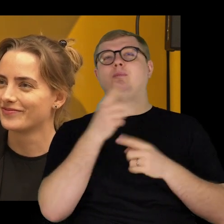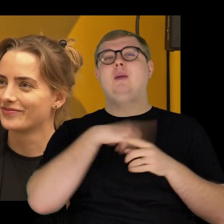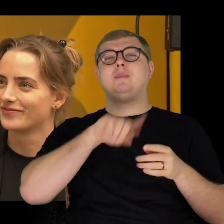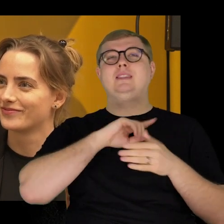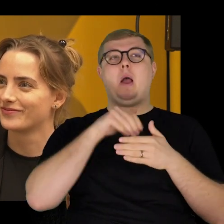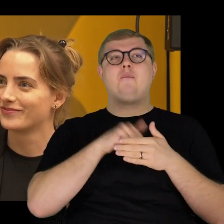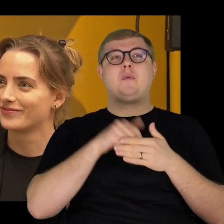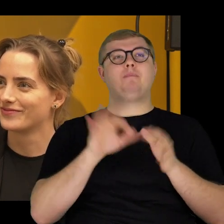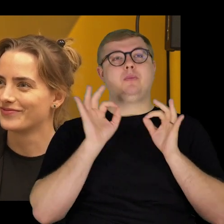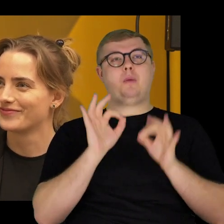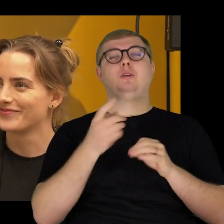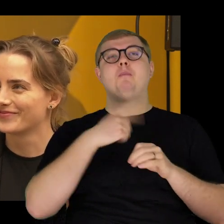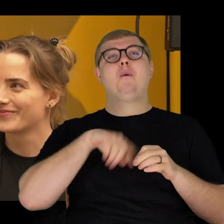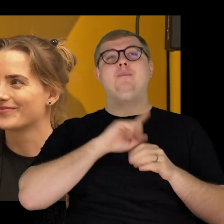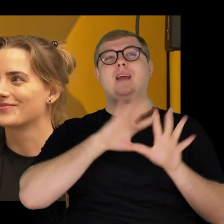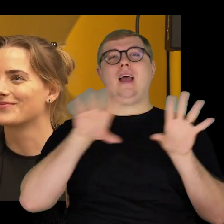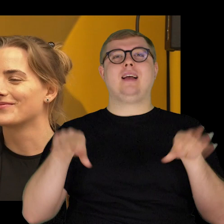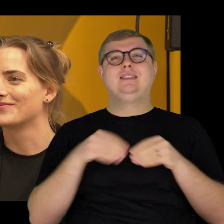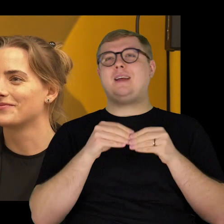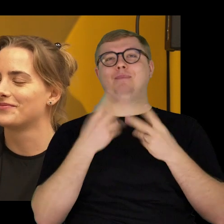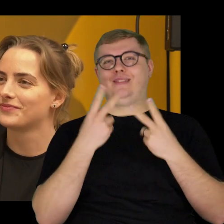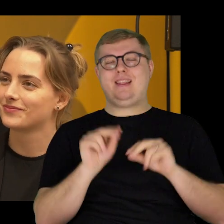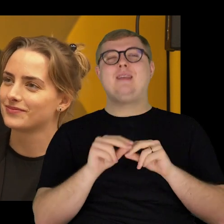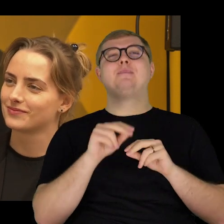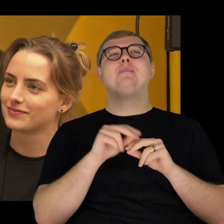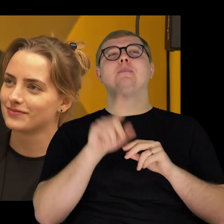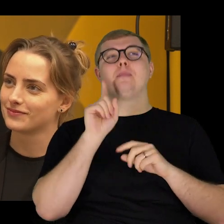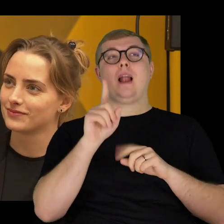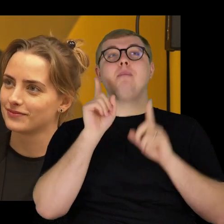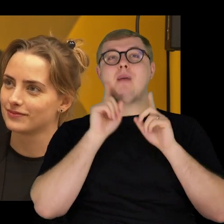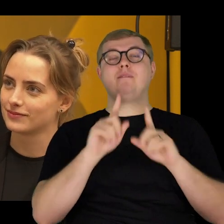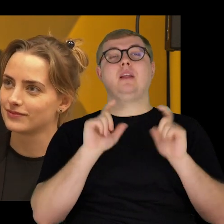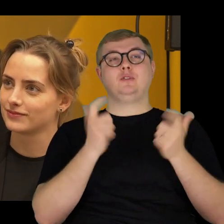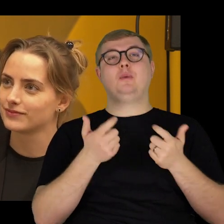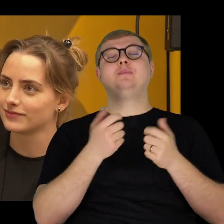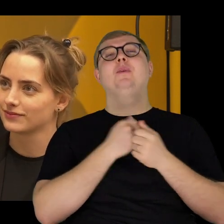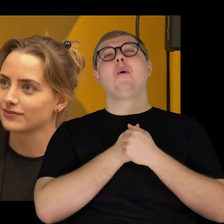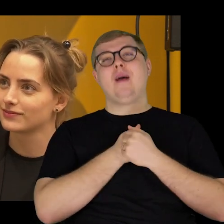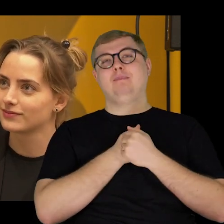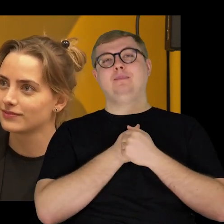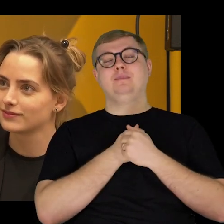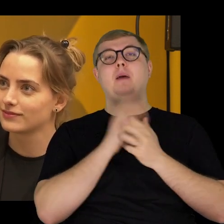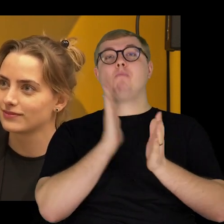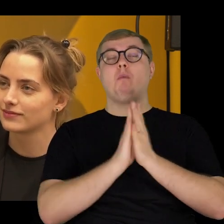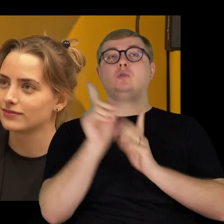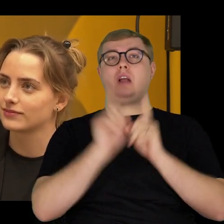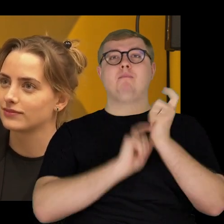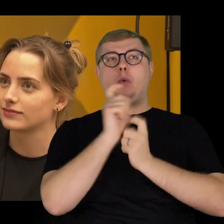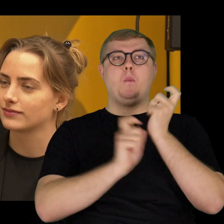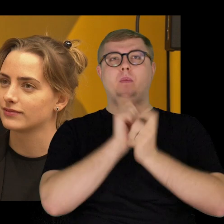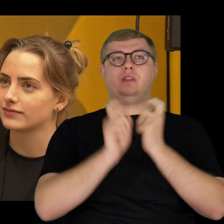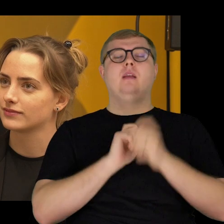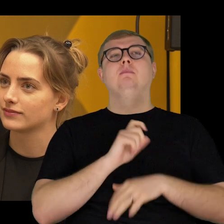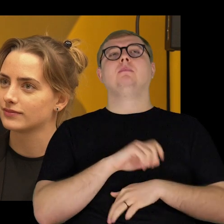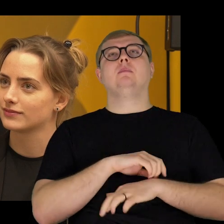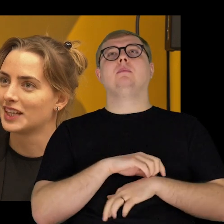behaved because we are like not together and but we do love a good argument and